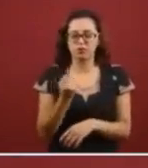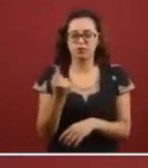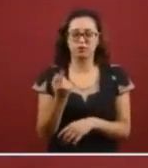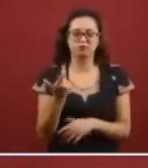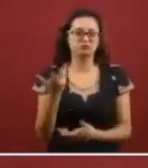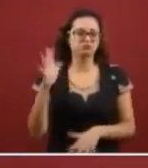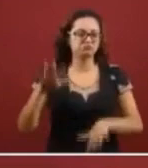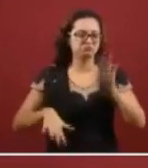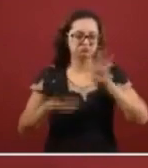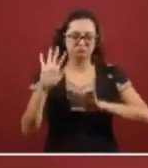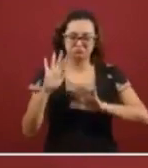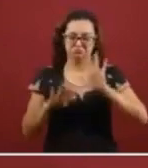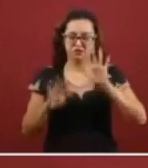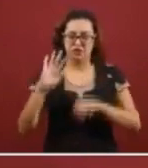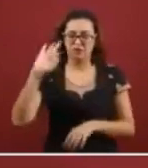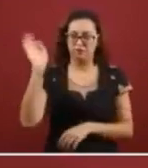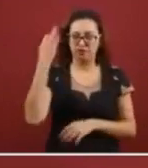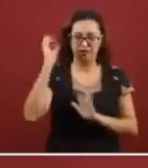not manejo